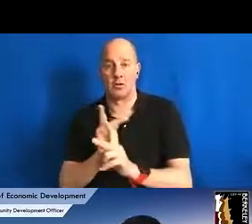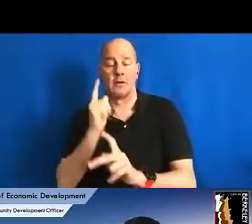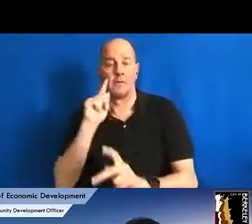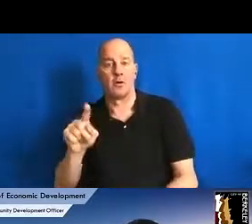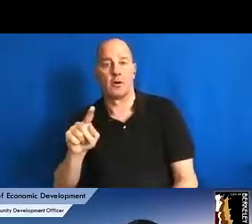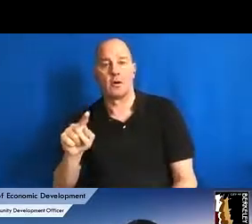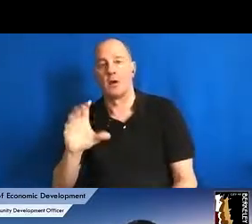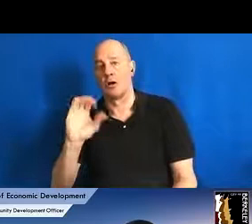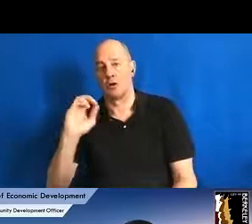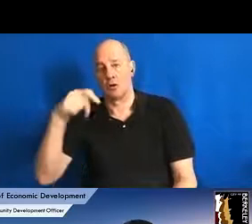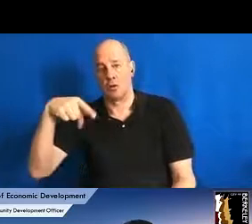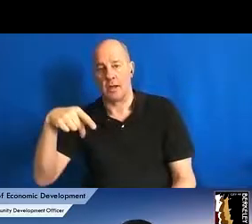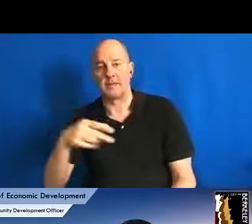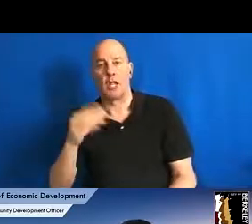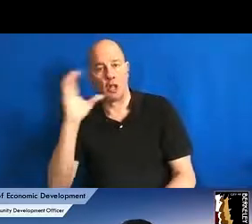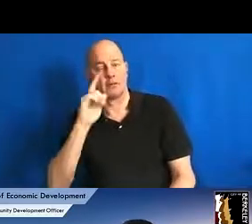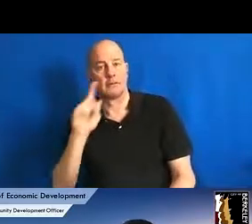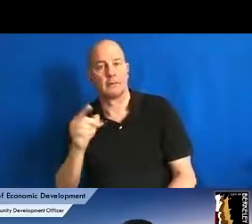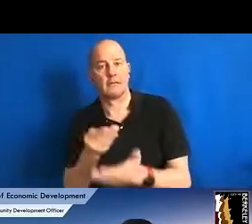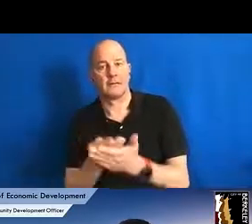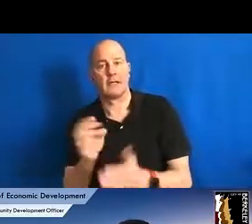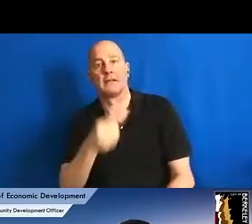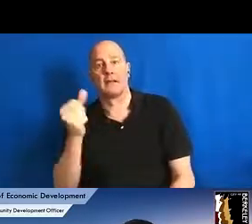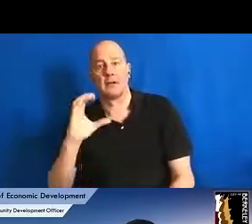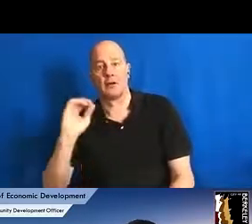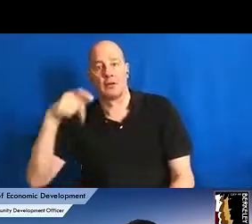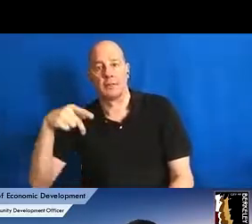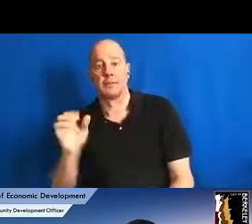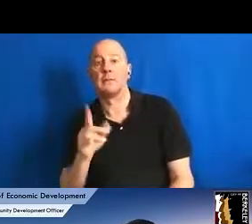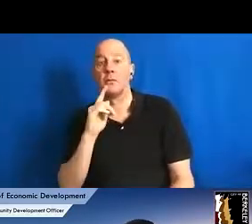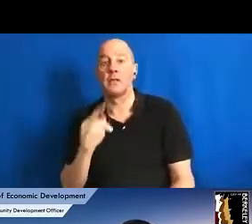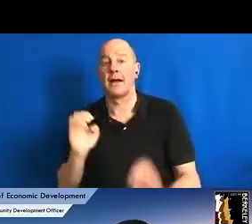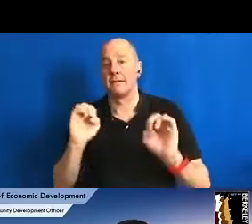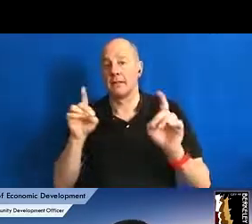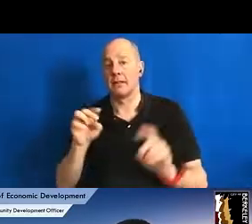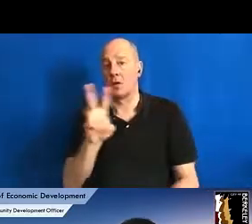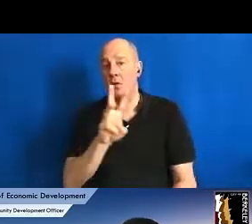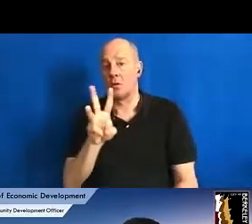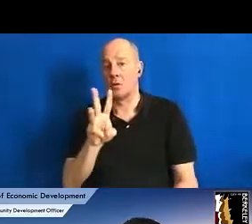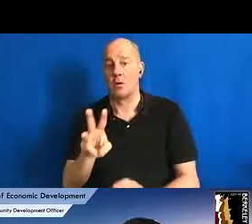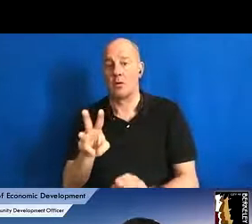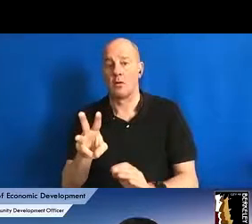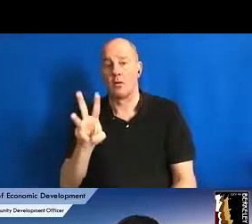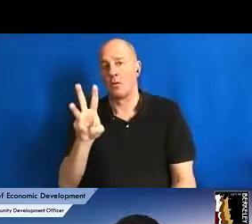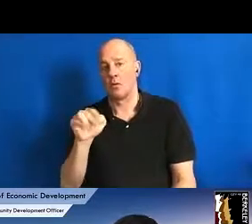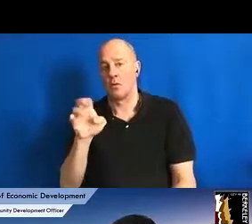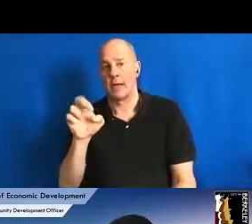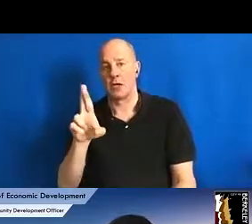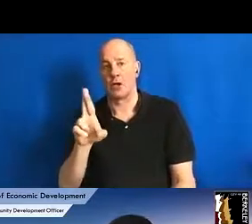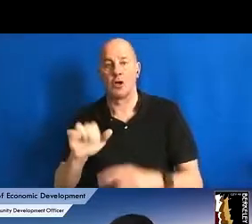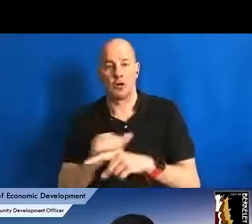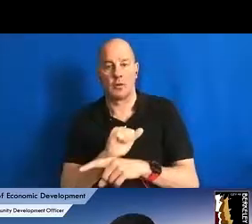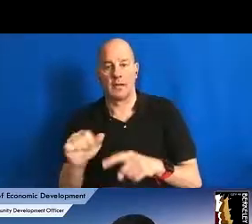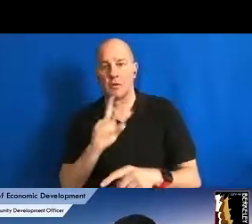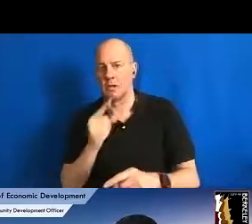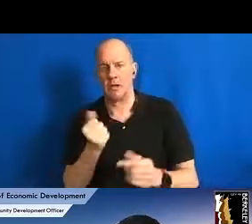fund. The other thing is that it allows us to have educational webinars for city staff and entrepreneurs. And every time I participate in one of these, I learn